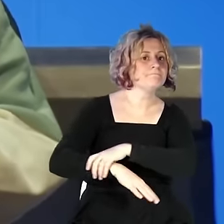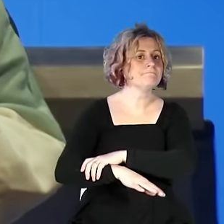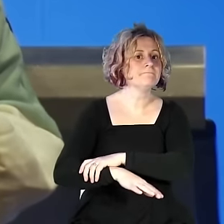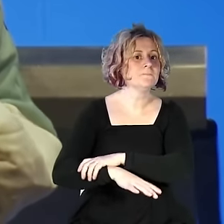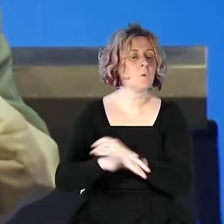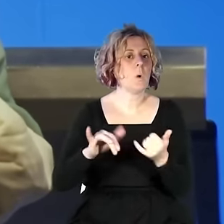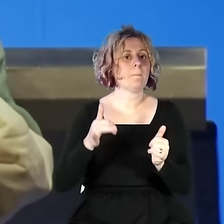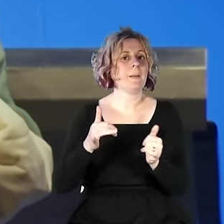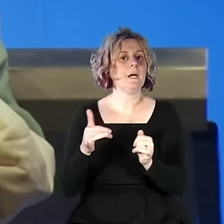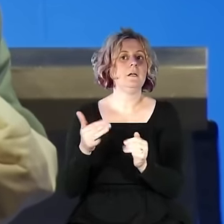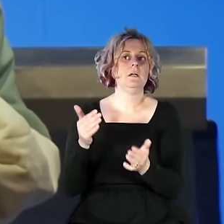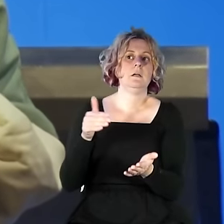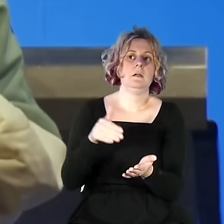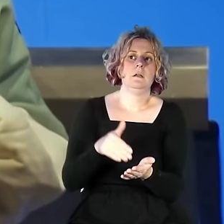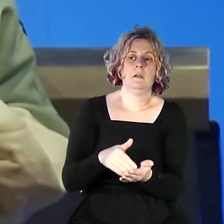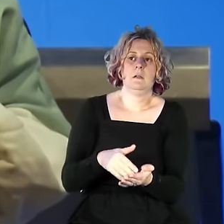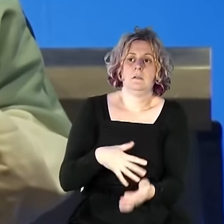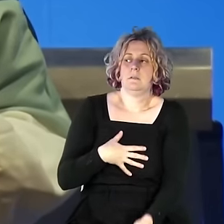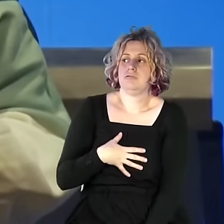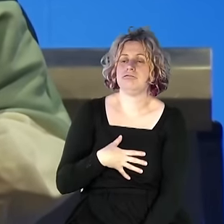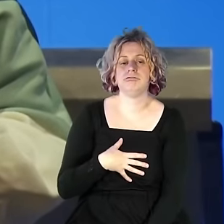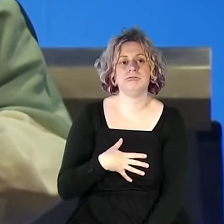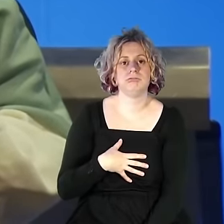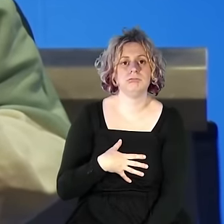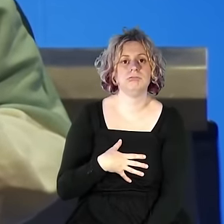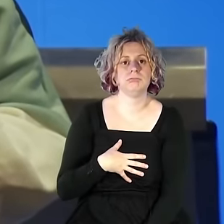here with a heavy sigh and a heavy heart.